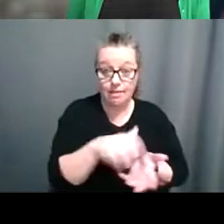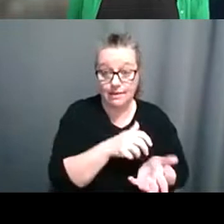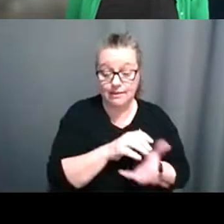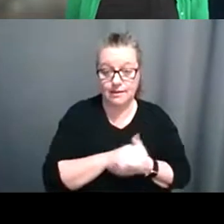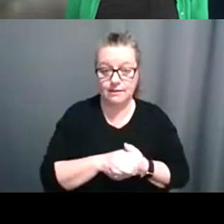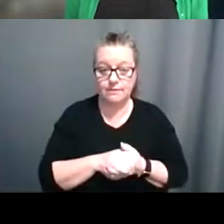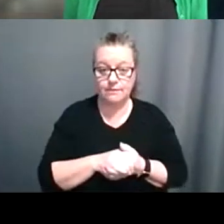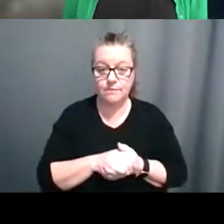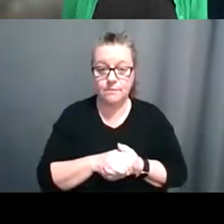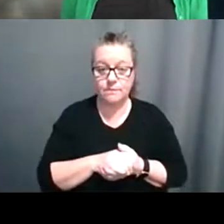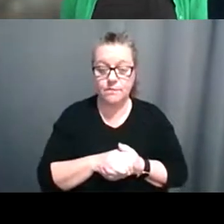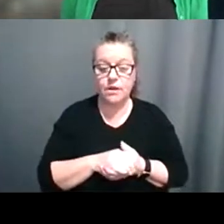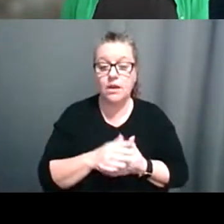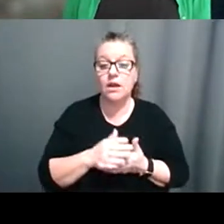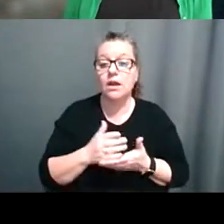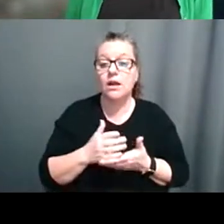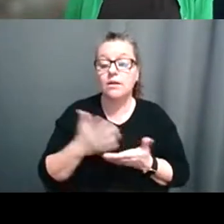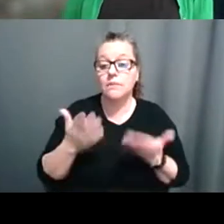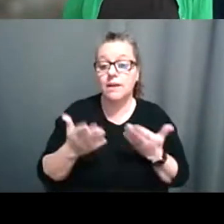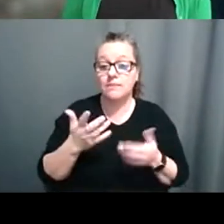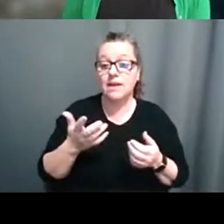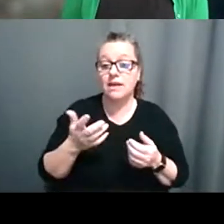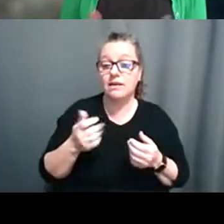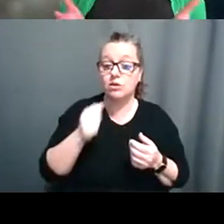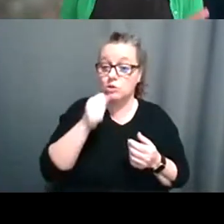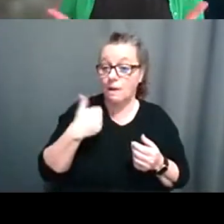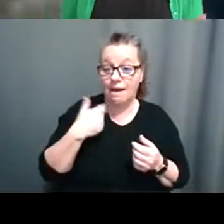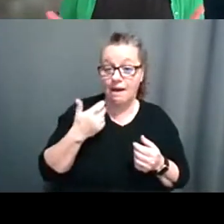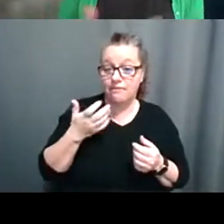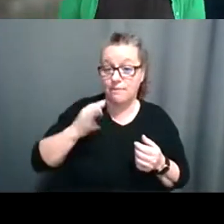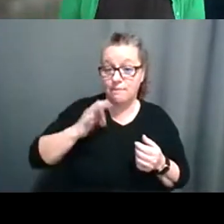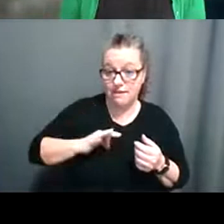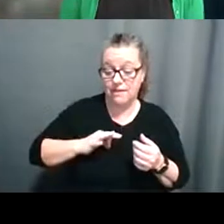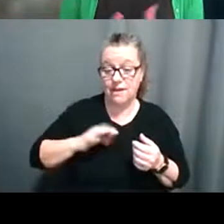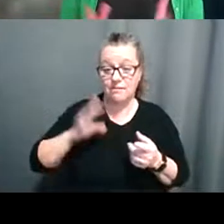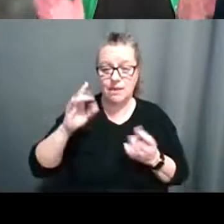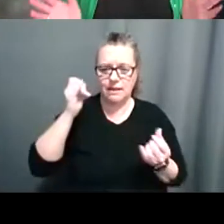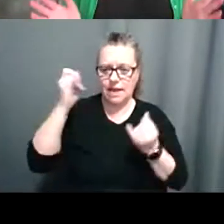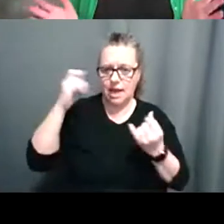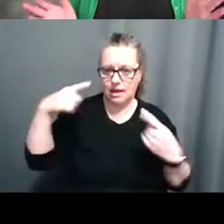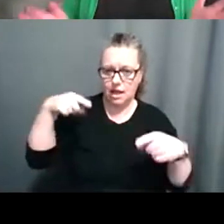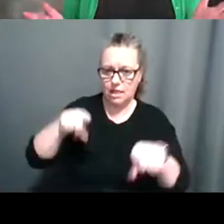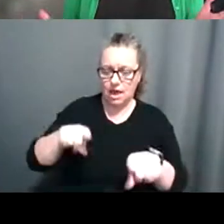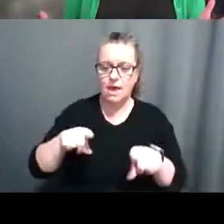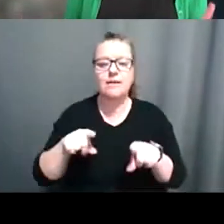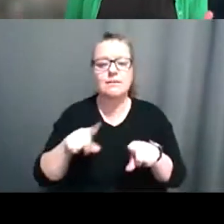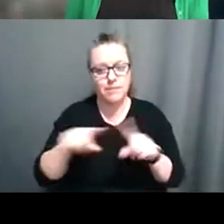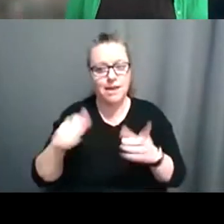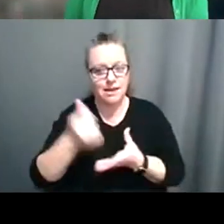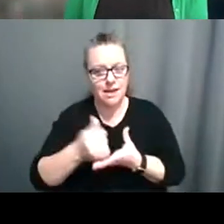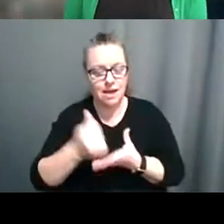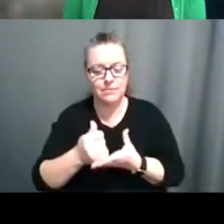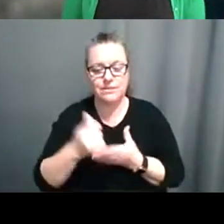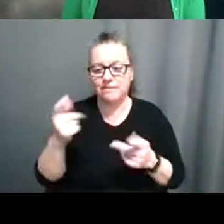You may not have the benefit of being ideologically aligned, but it does help. Find out what drives people on